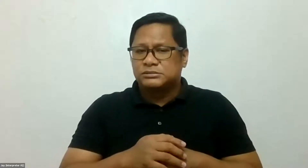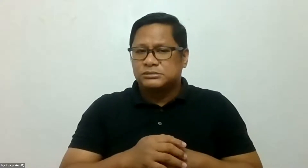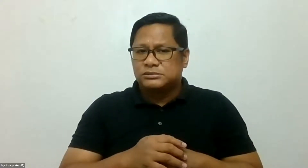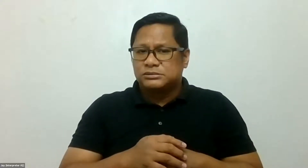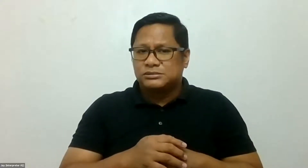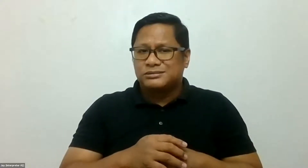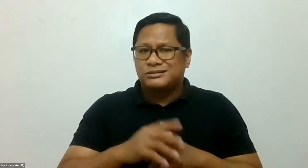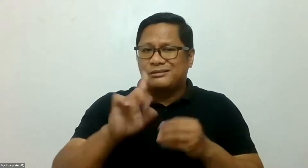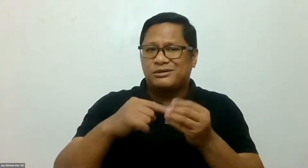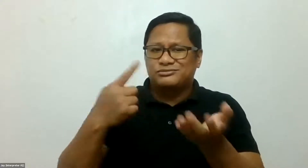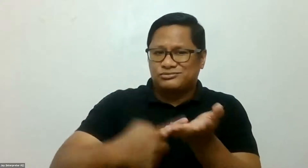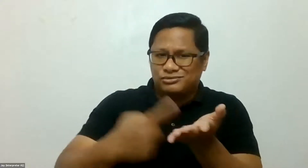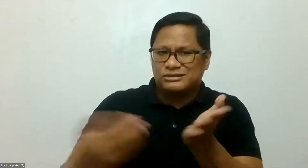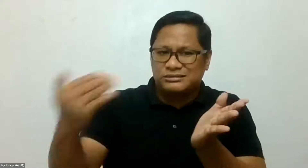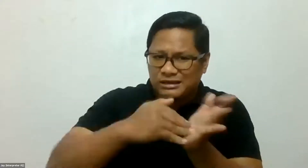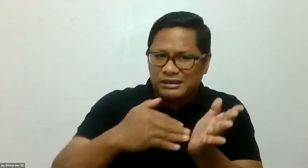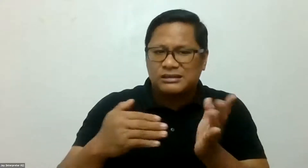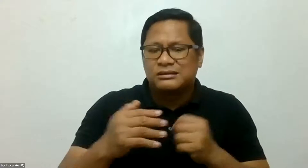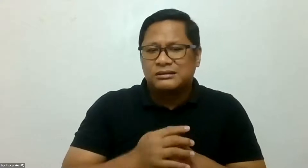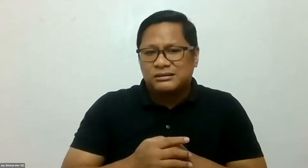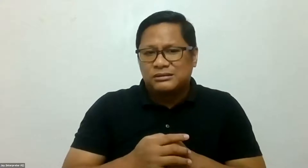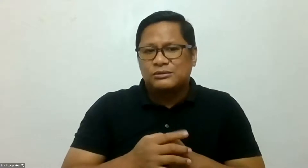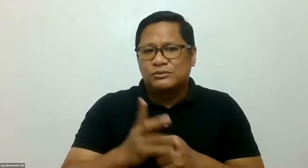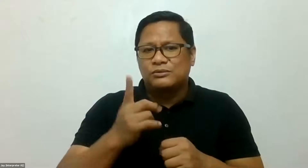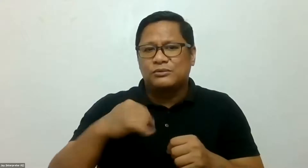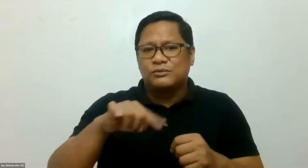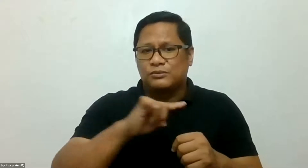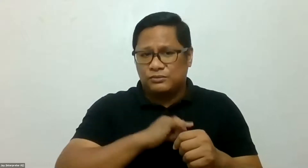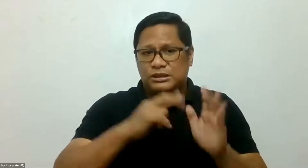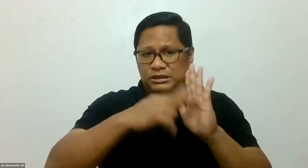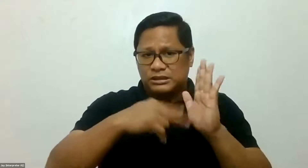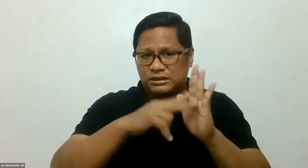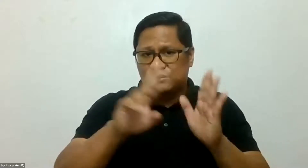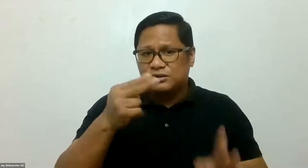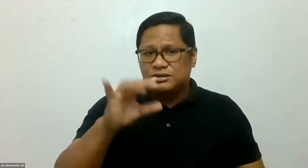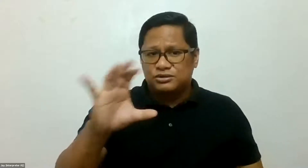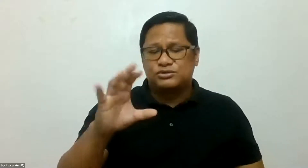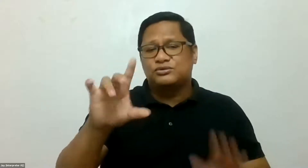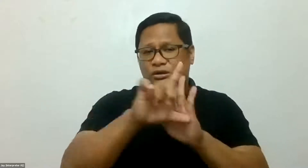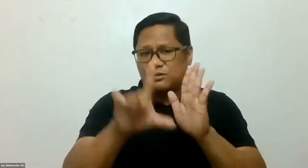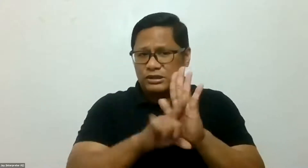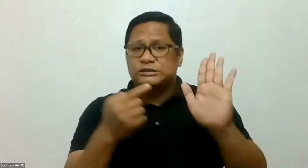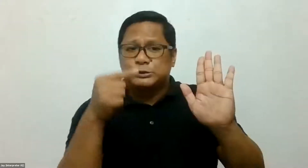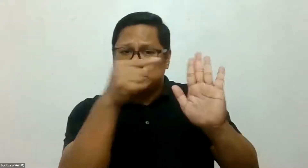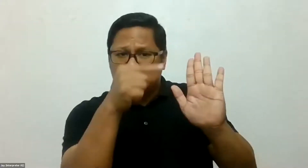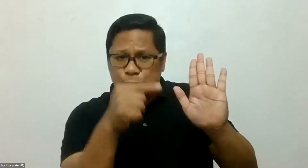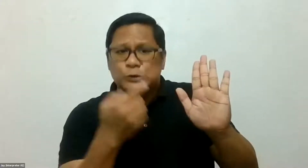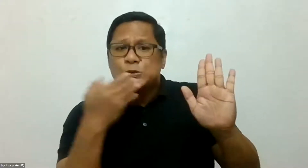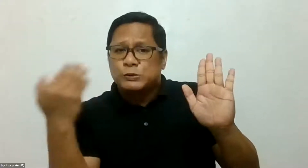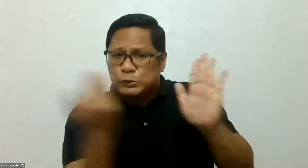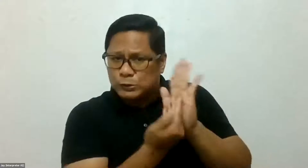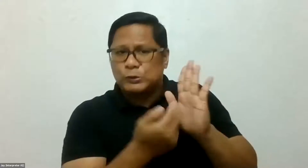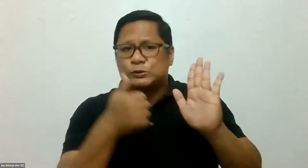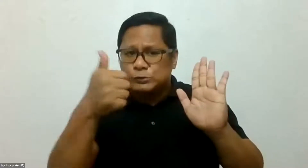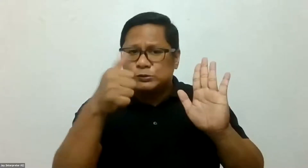of talking about it again, right? Read the UHC law. It has a very good provisions on how to get the national